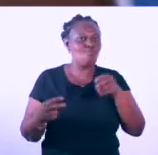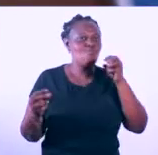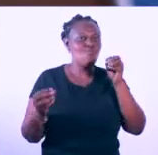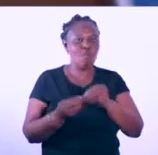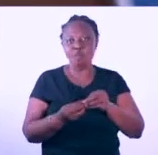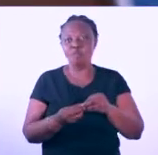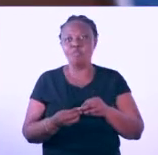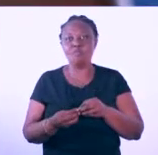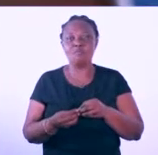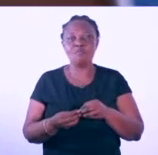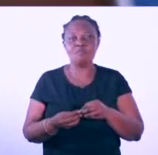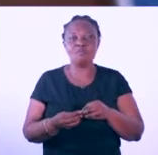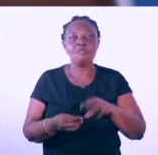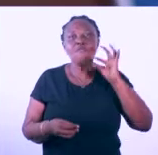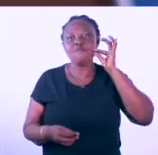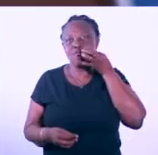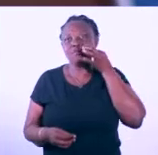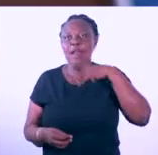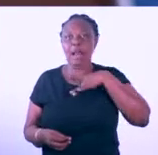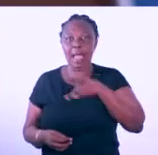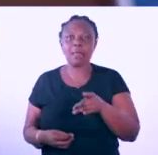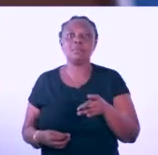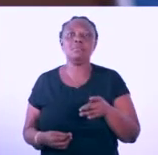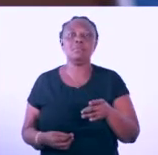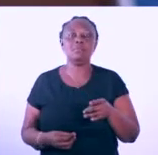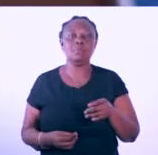nuts, and fruits.